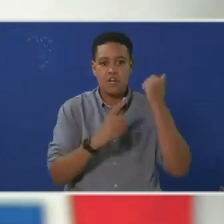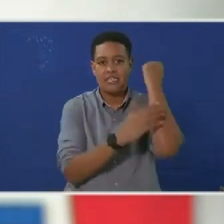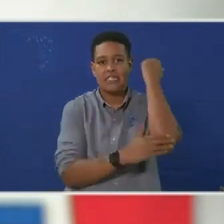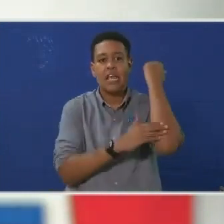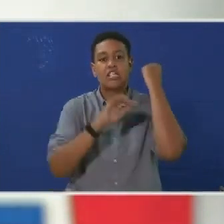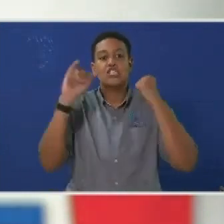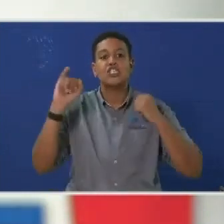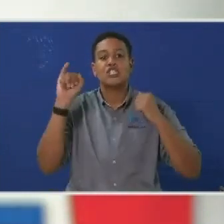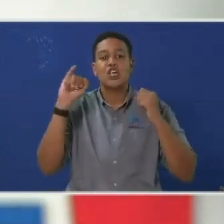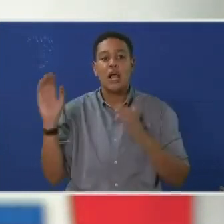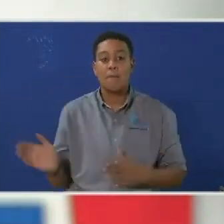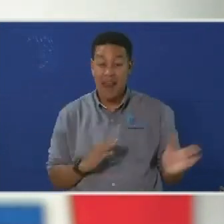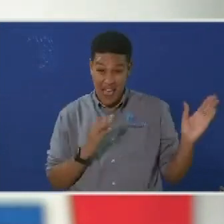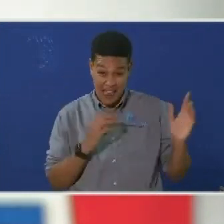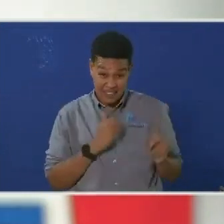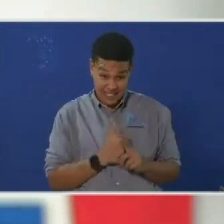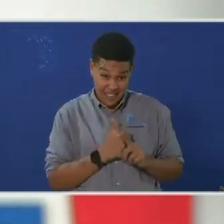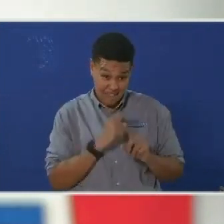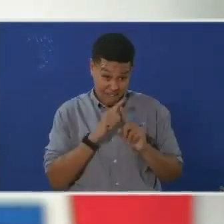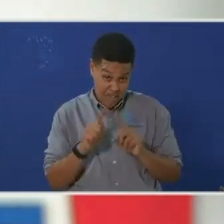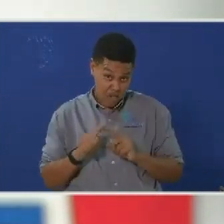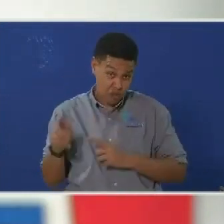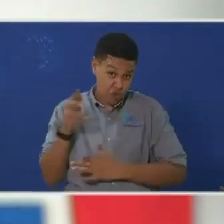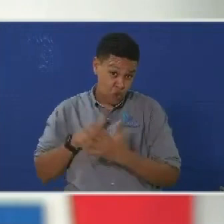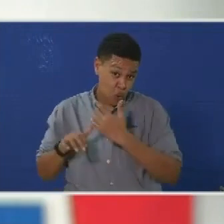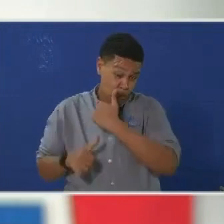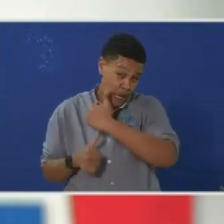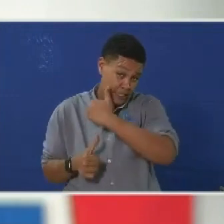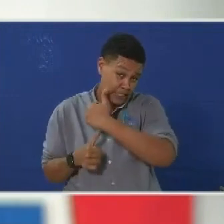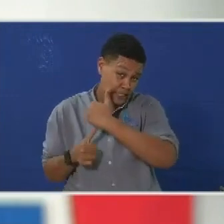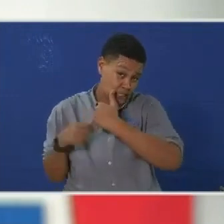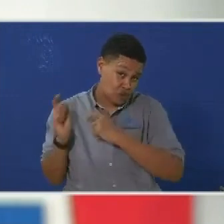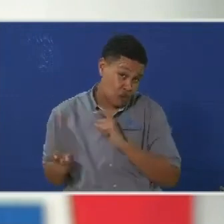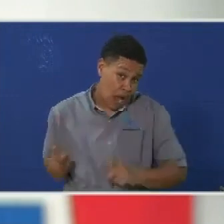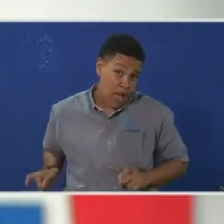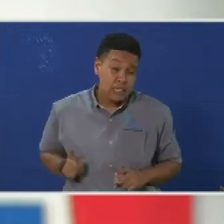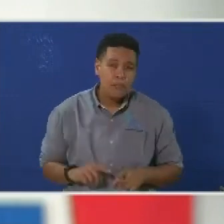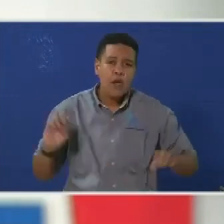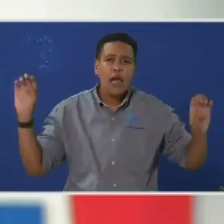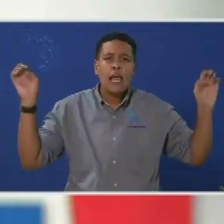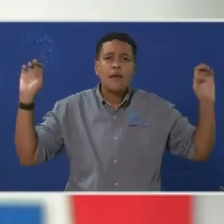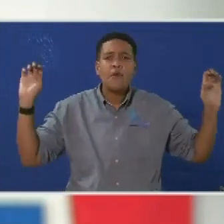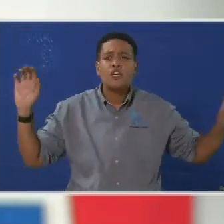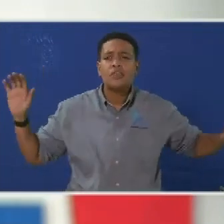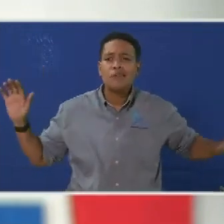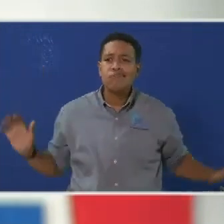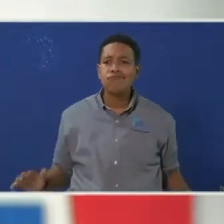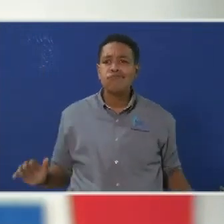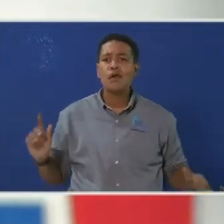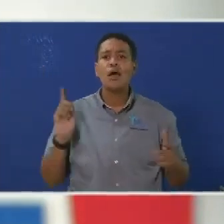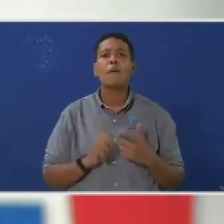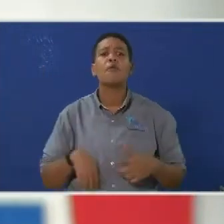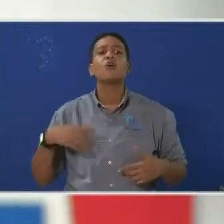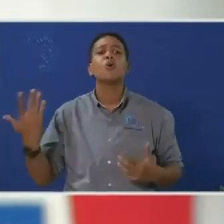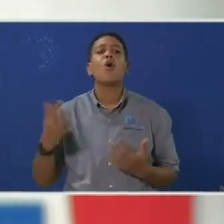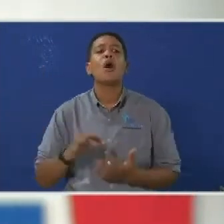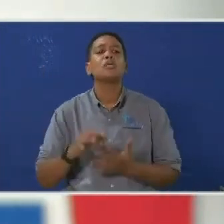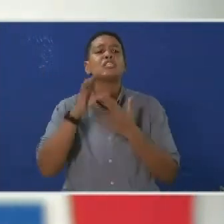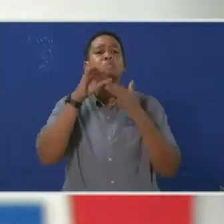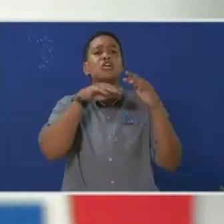Insurance Scheme, various social assistance grants and emergency relief, as well as